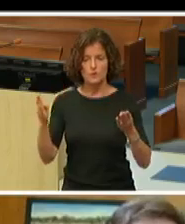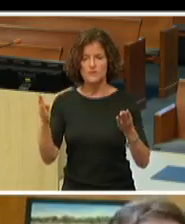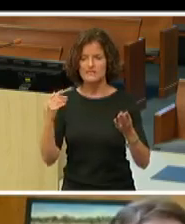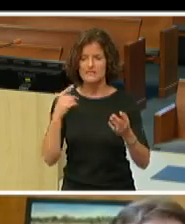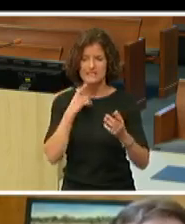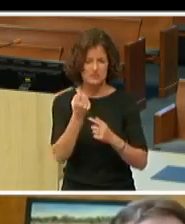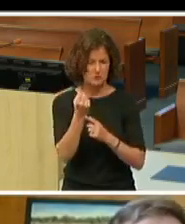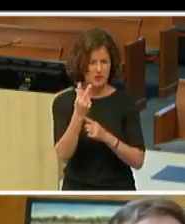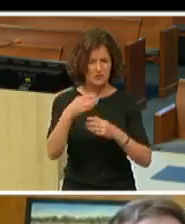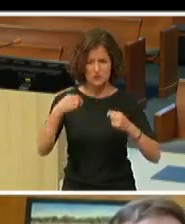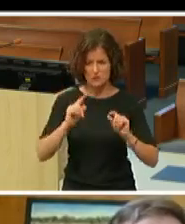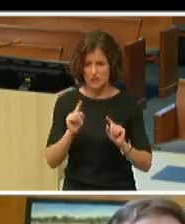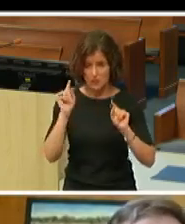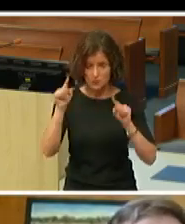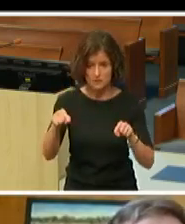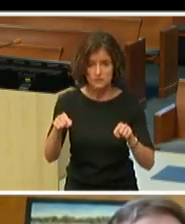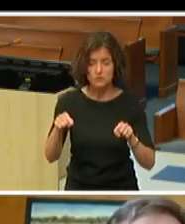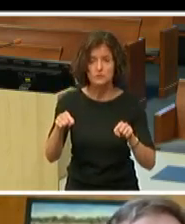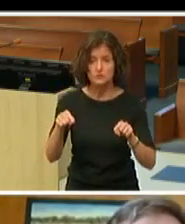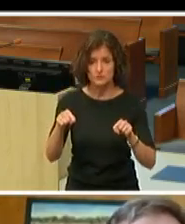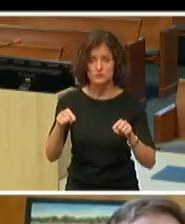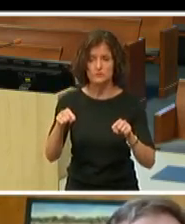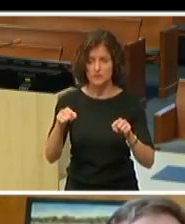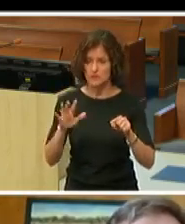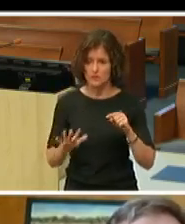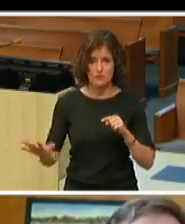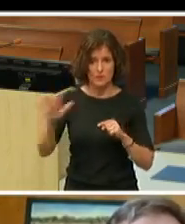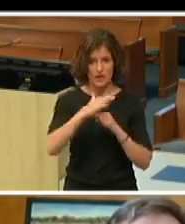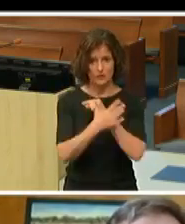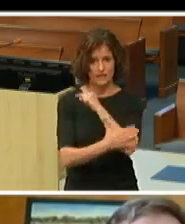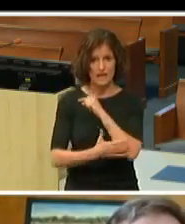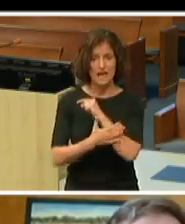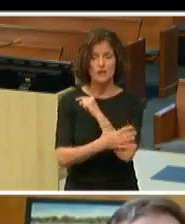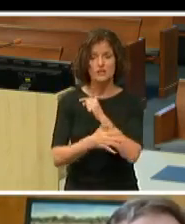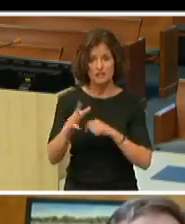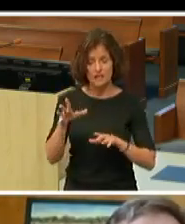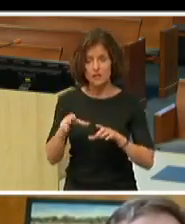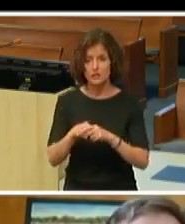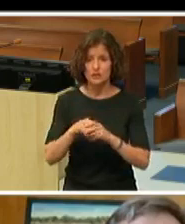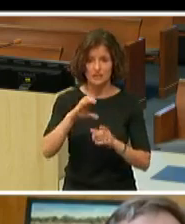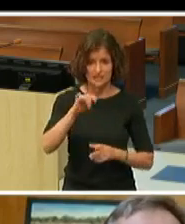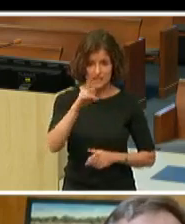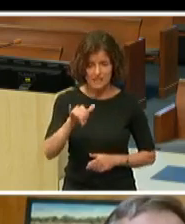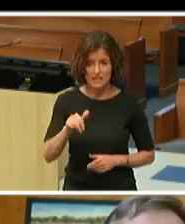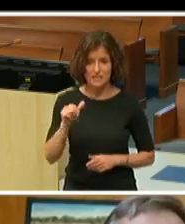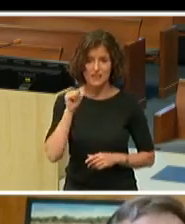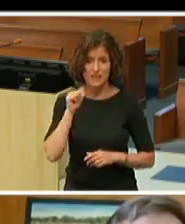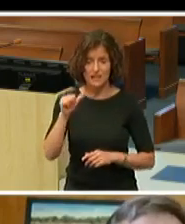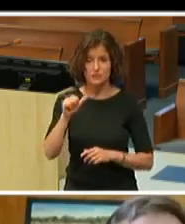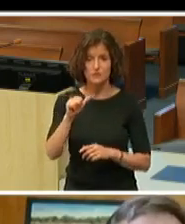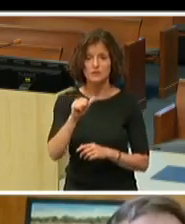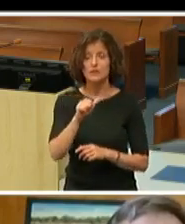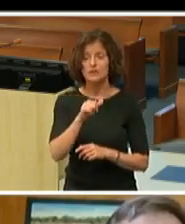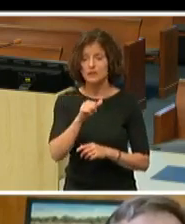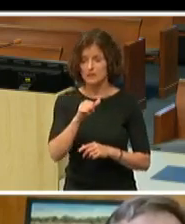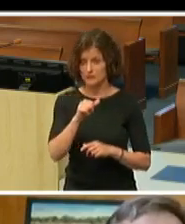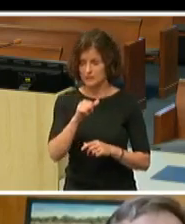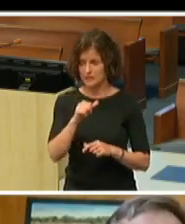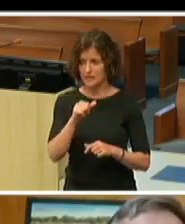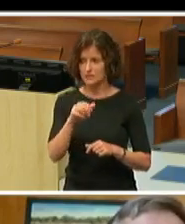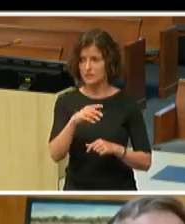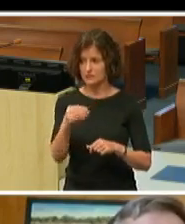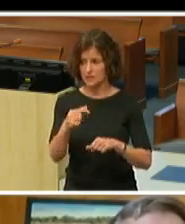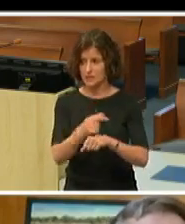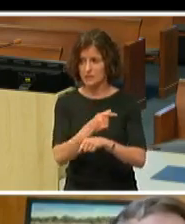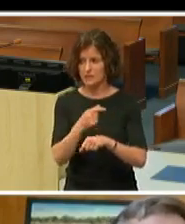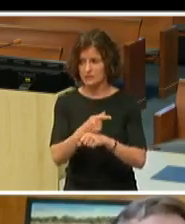went to, which was pretty much all the county, including the city of Alachua, except for the Northwest Gainesville, the longest